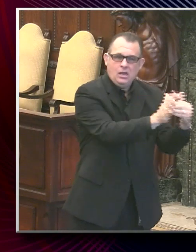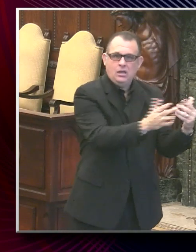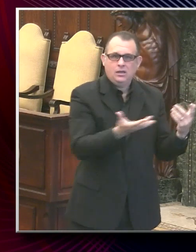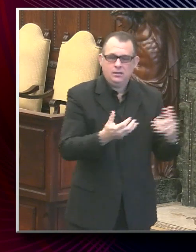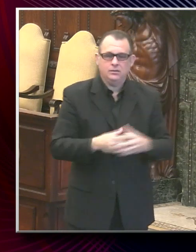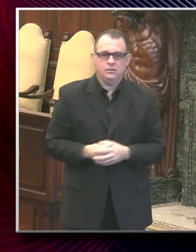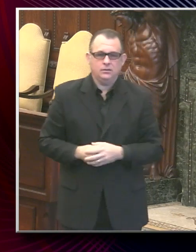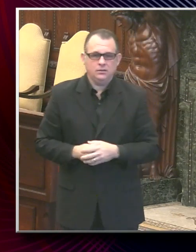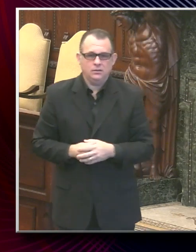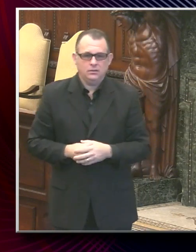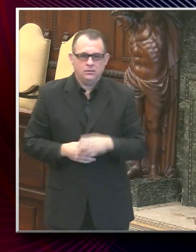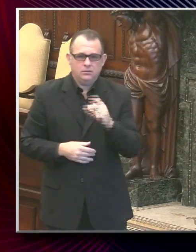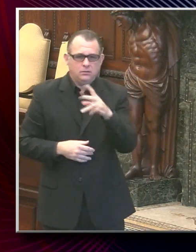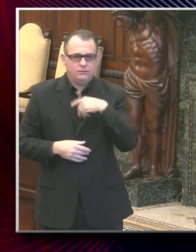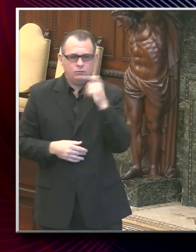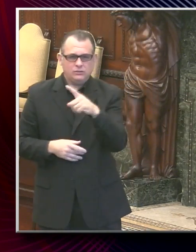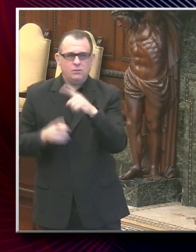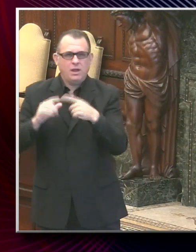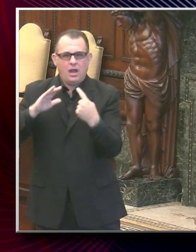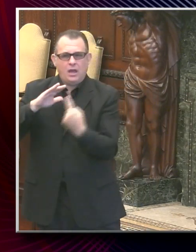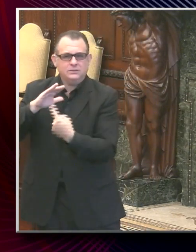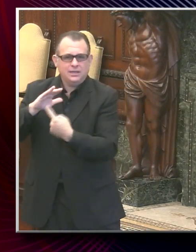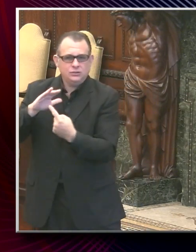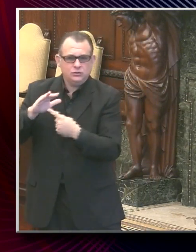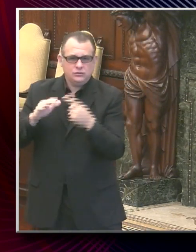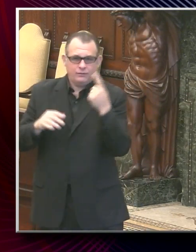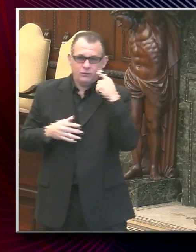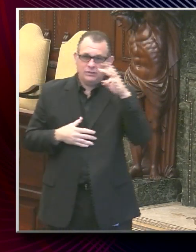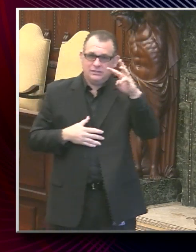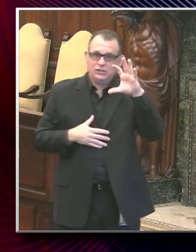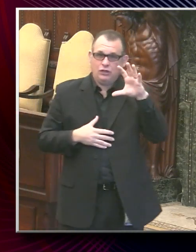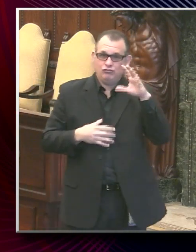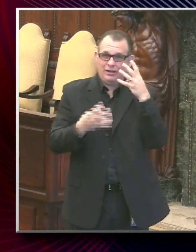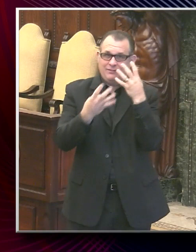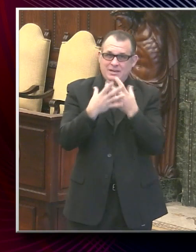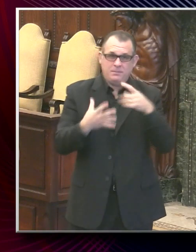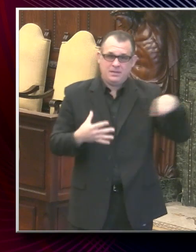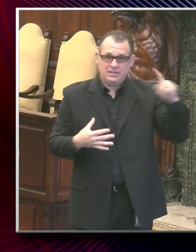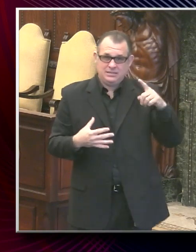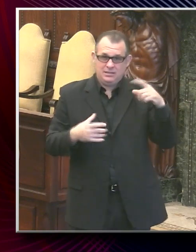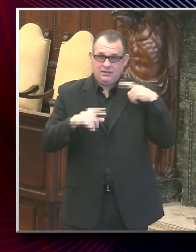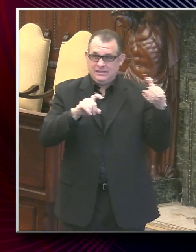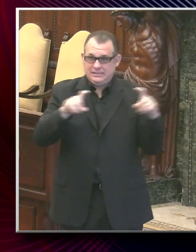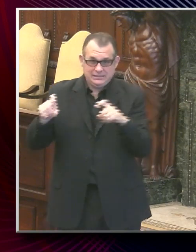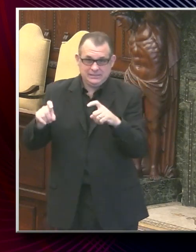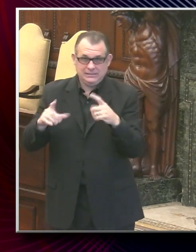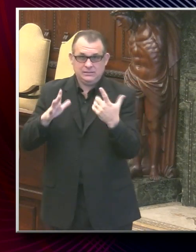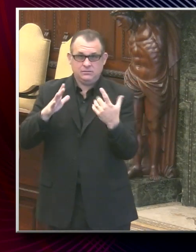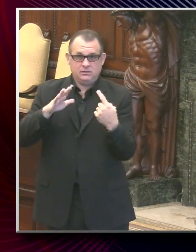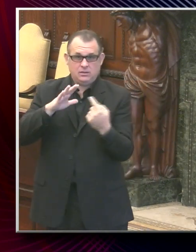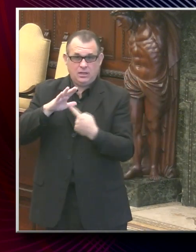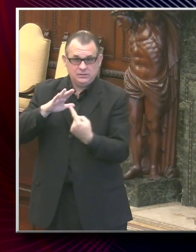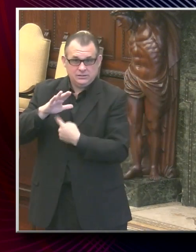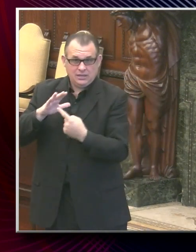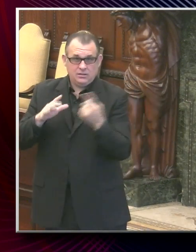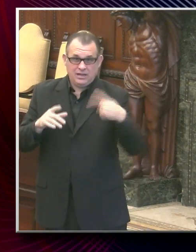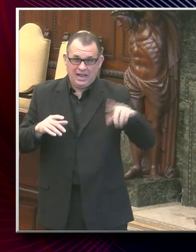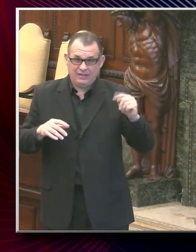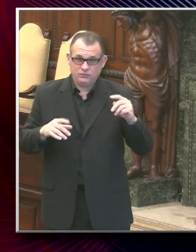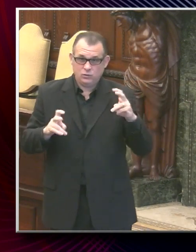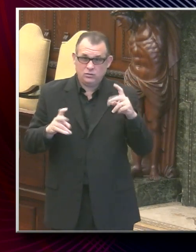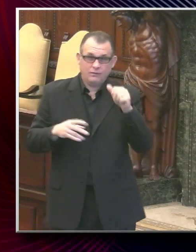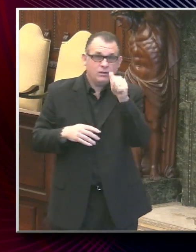isolation at the prison system. Are the 65 inmates who have now been isolated, have they been given private rooms, or are they